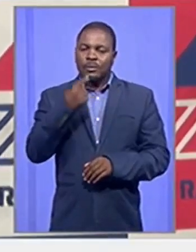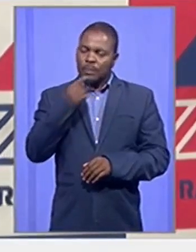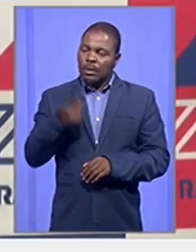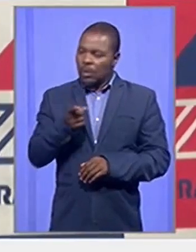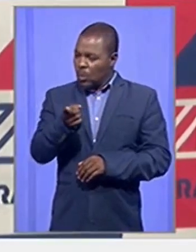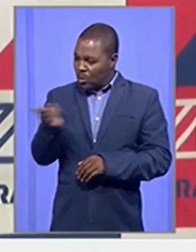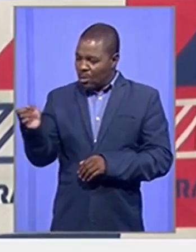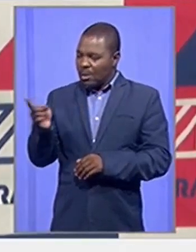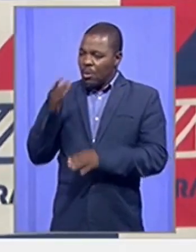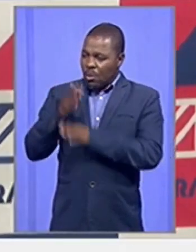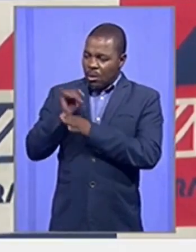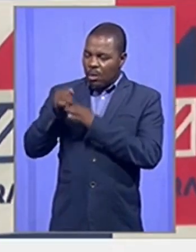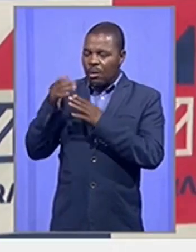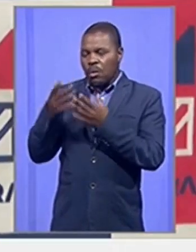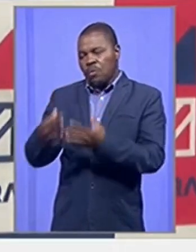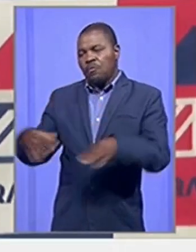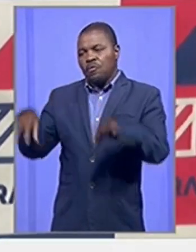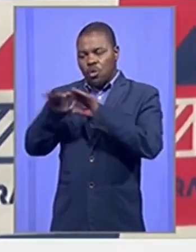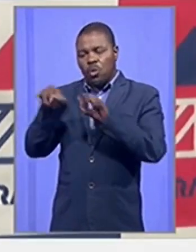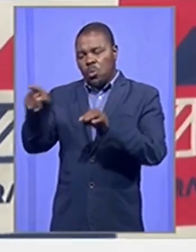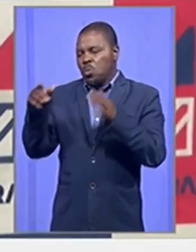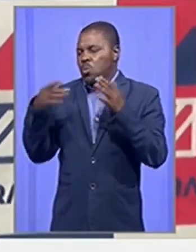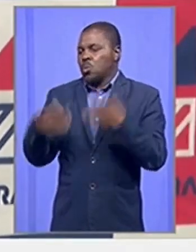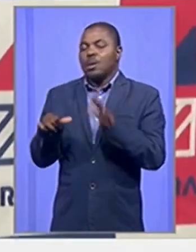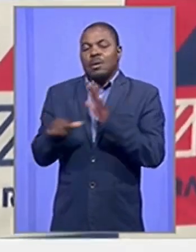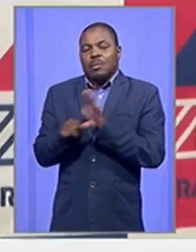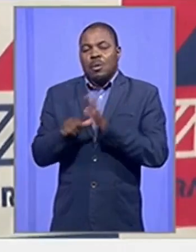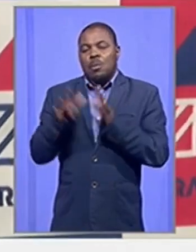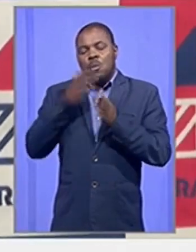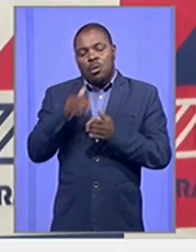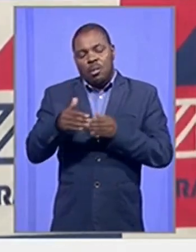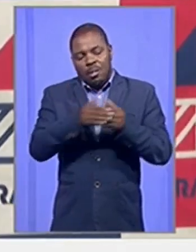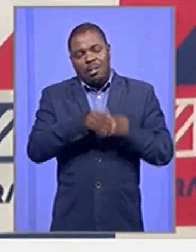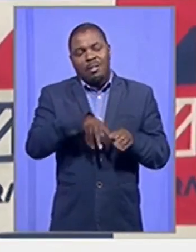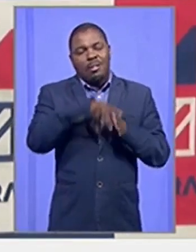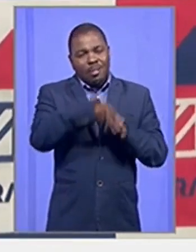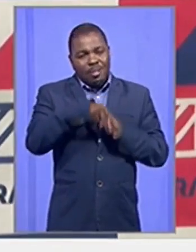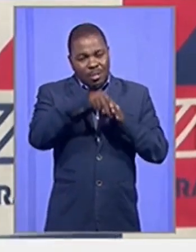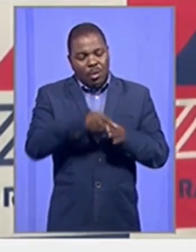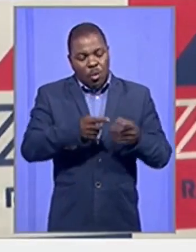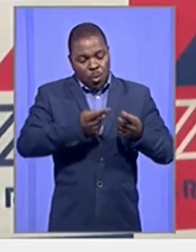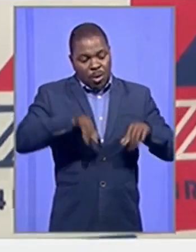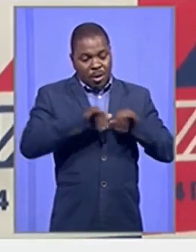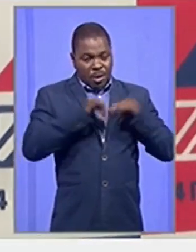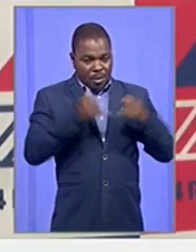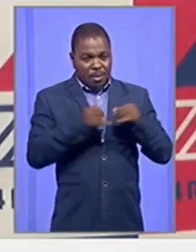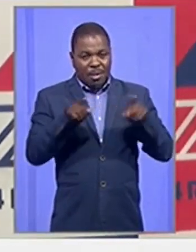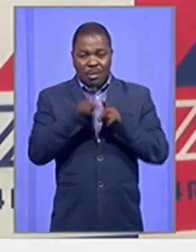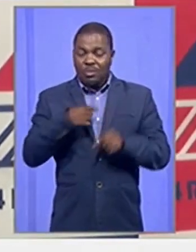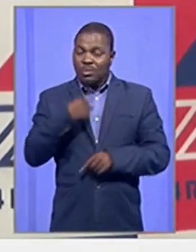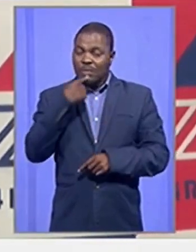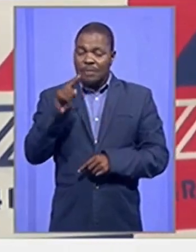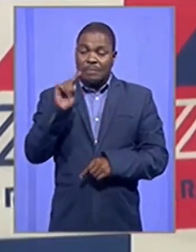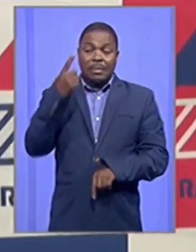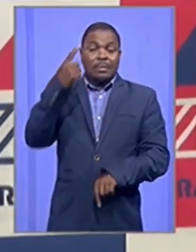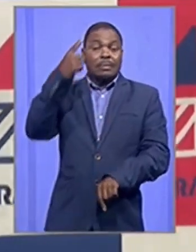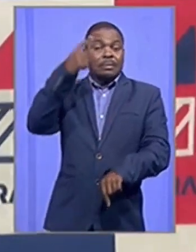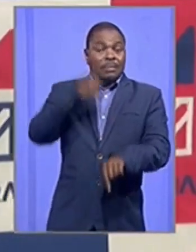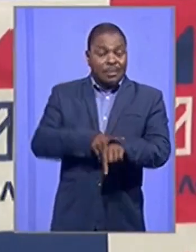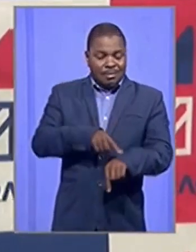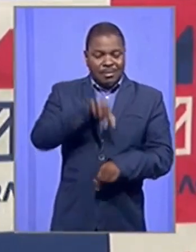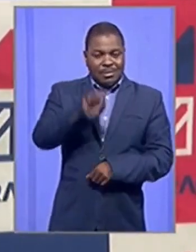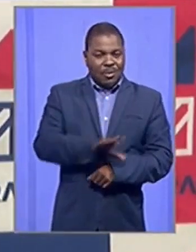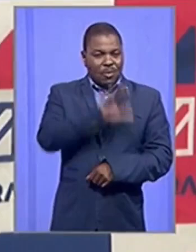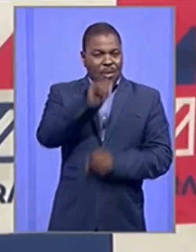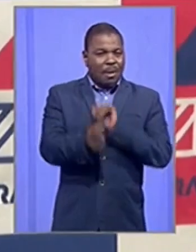we value the livelihoods of our grooms in this industry. And as for racing, like you say, first time it's been done in this history,